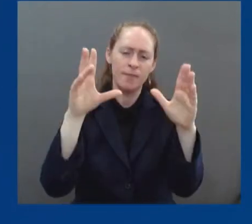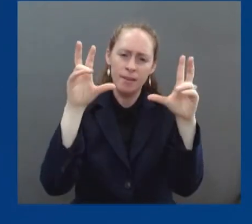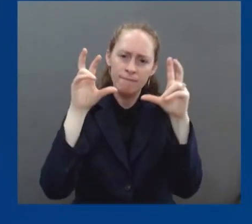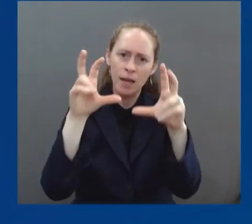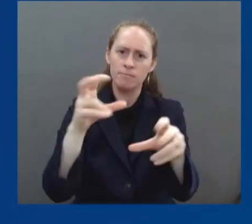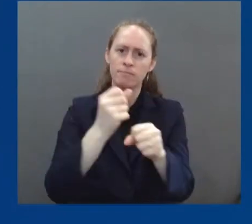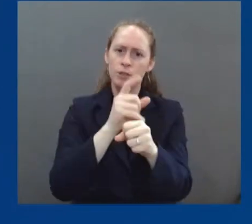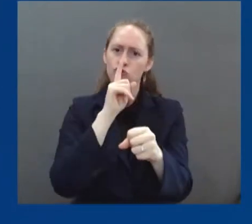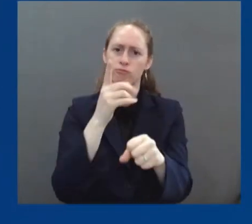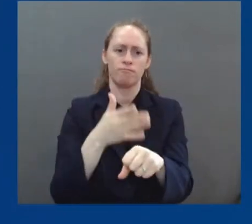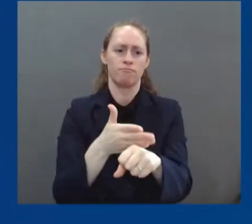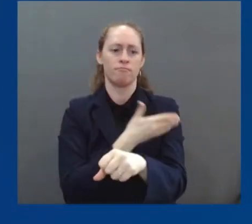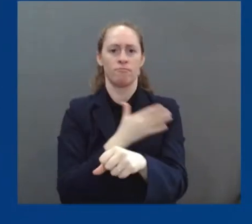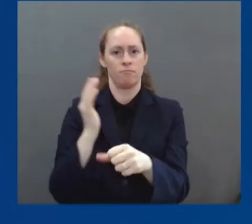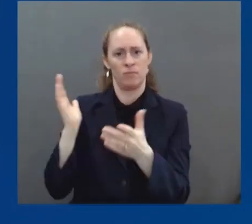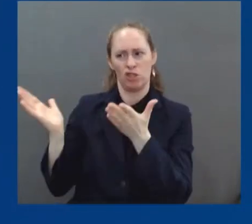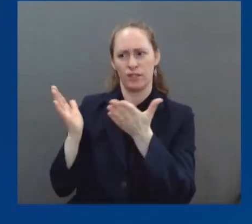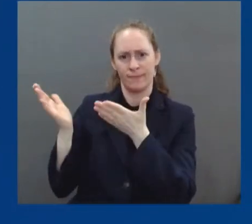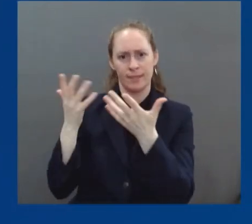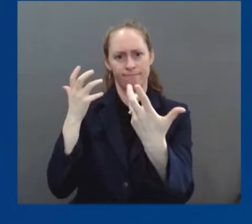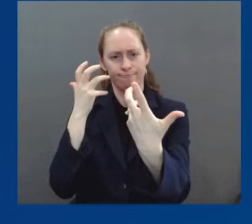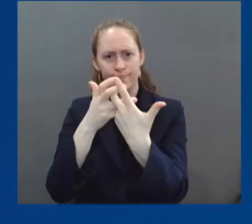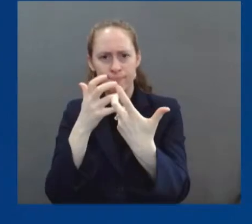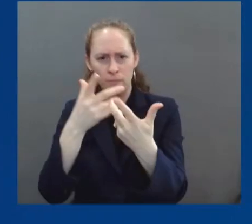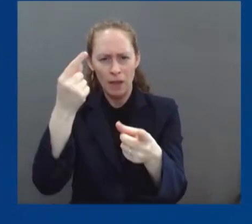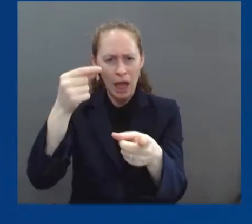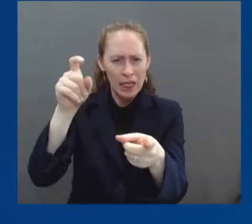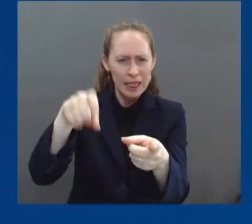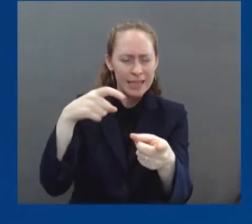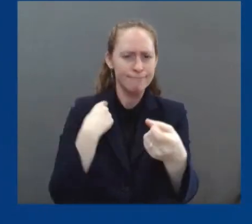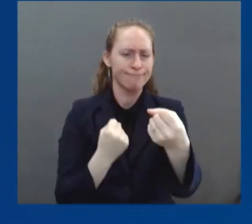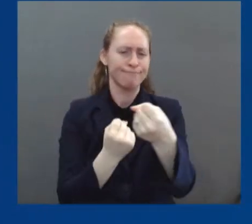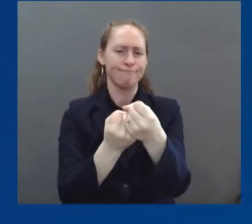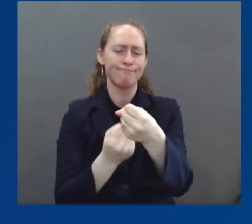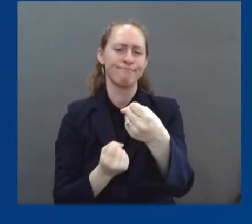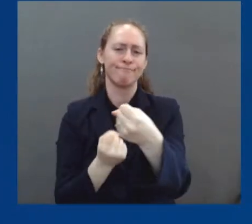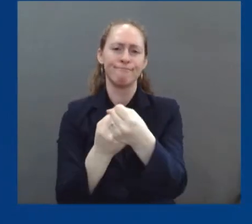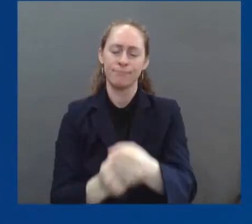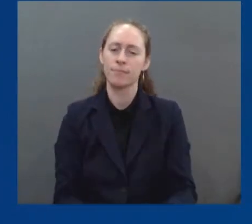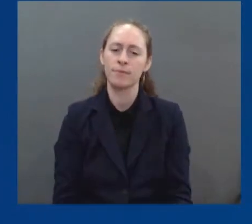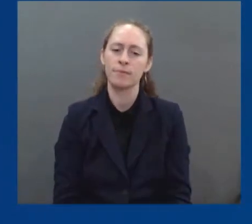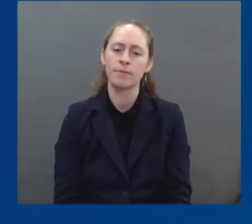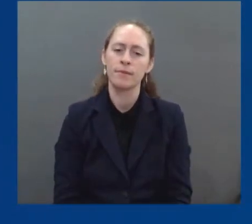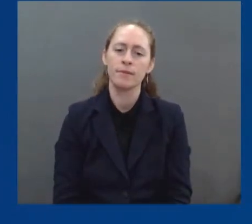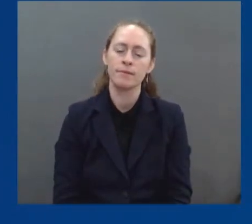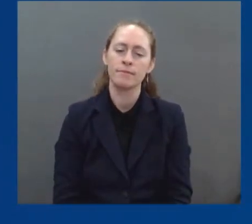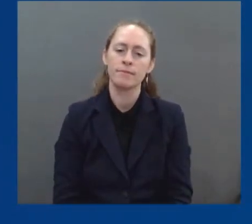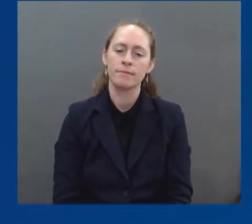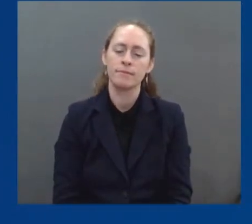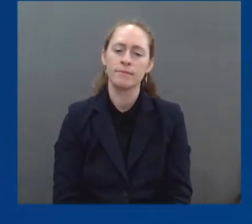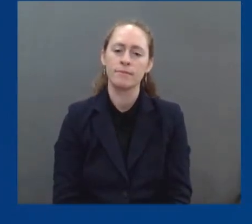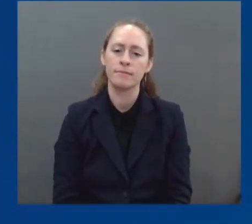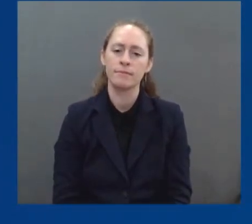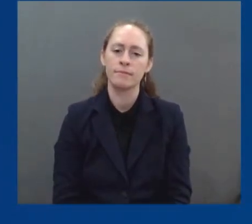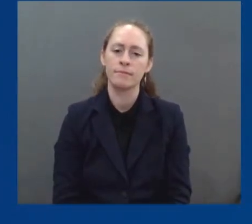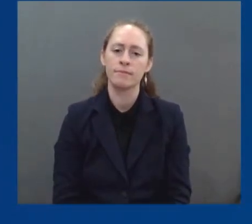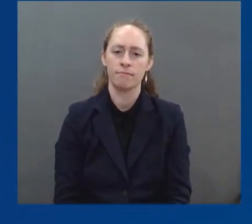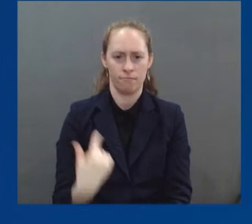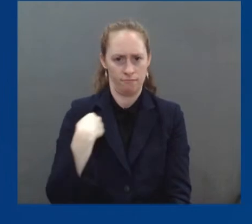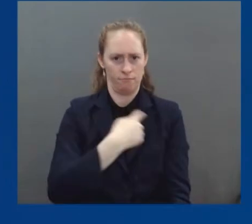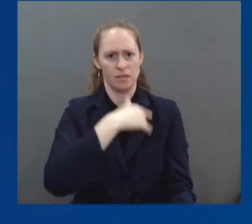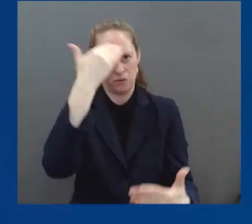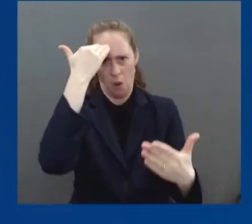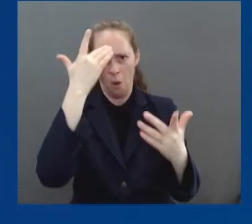this. We know the best way to prevent long COVID is to prevent you from getting COVID in the first place. That's why it's so